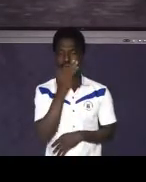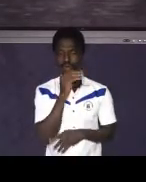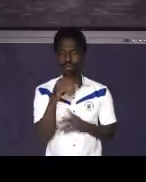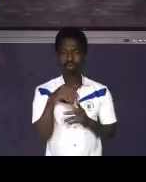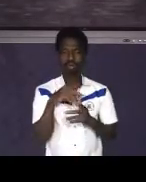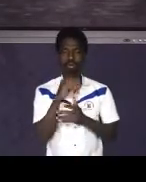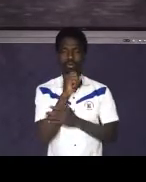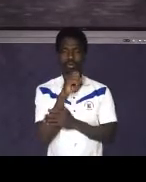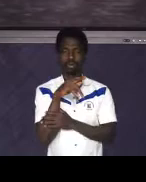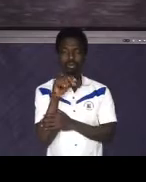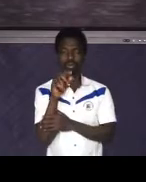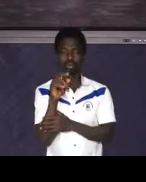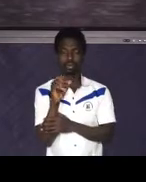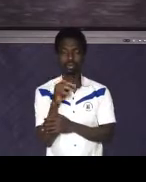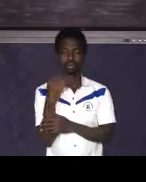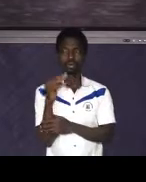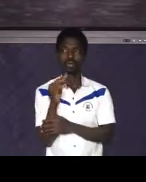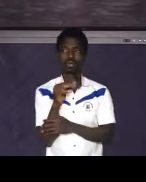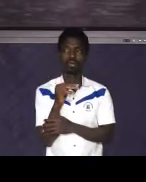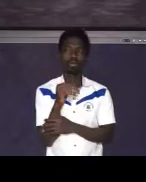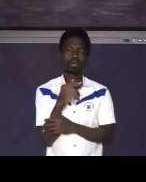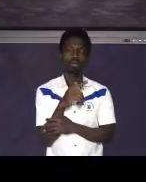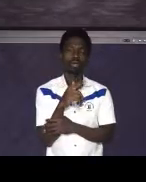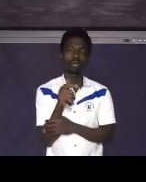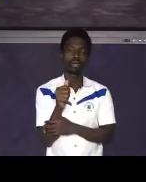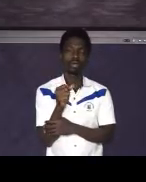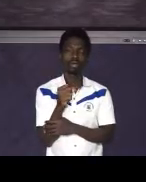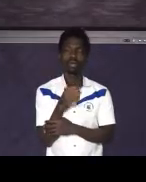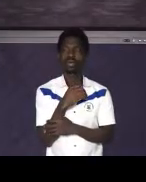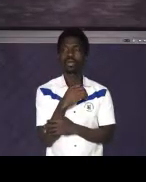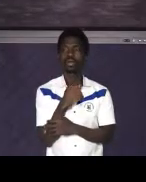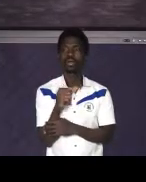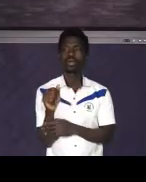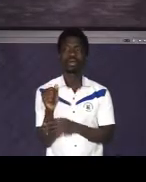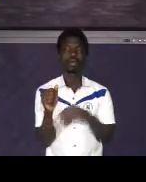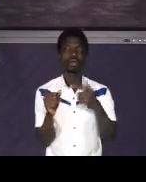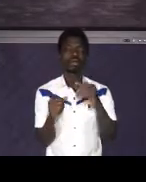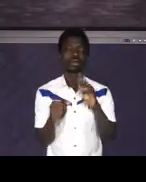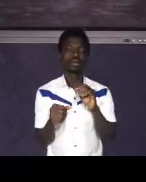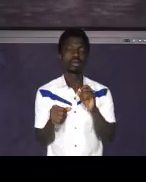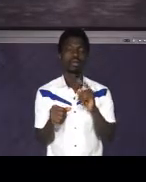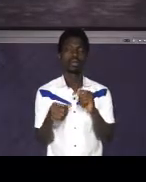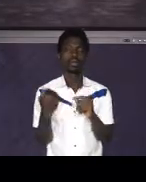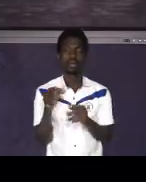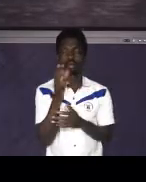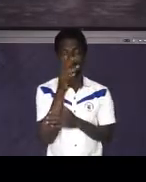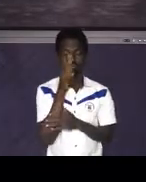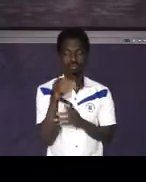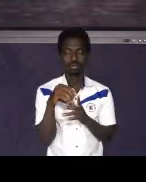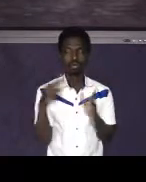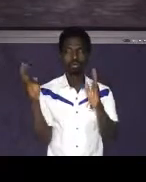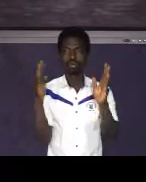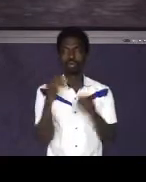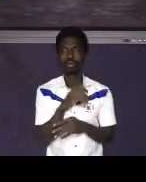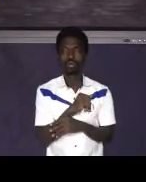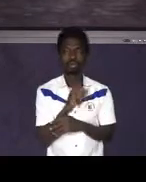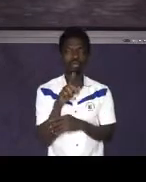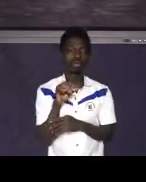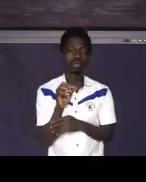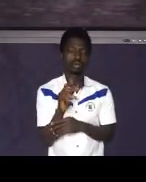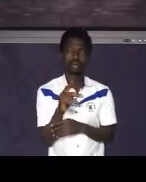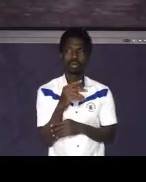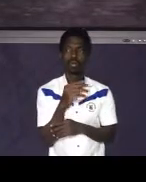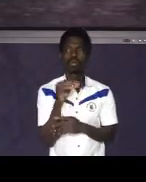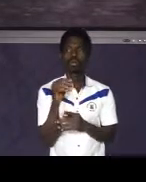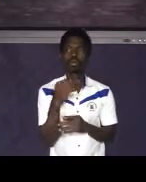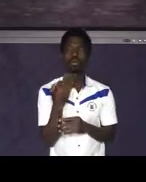or splinter of glass, a gust of smoke or a gust of wind, a lock or